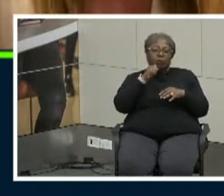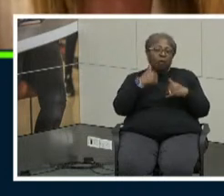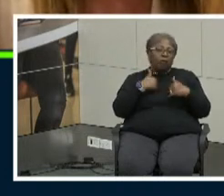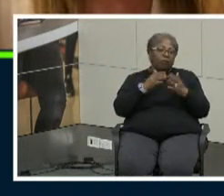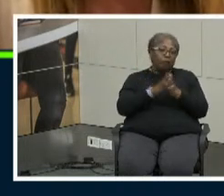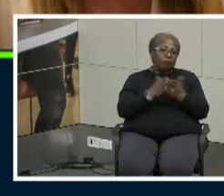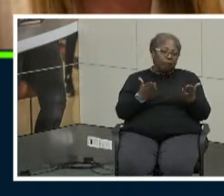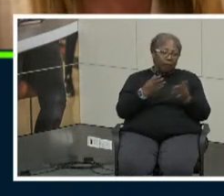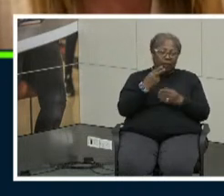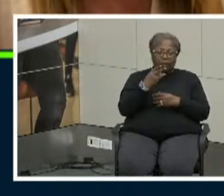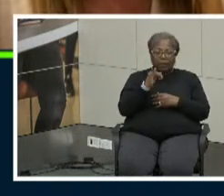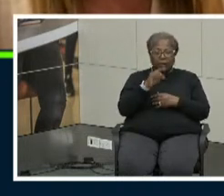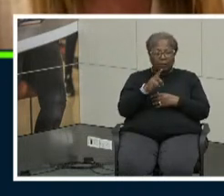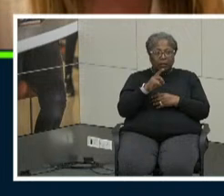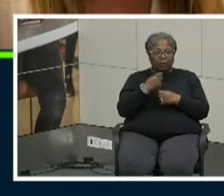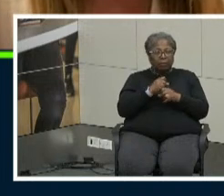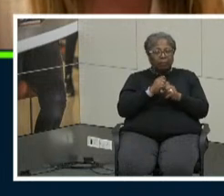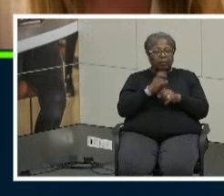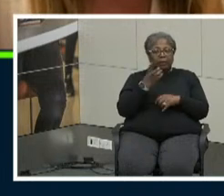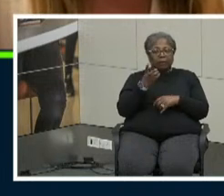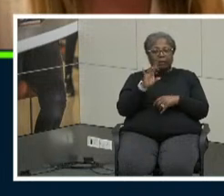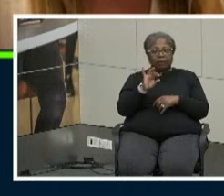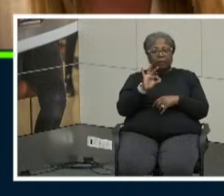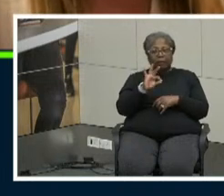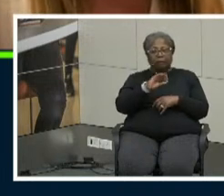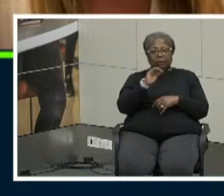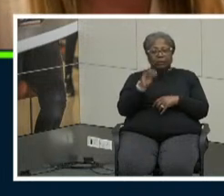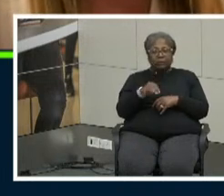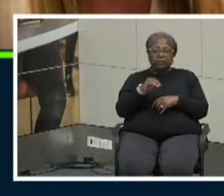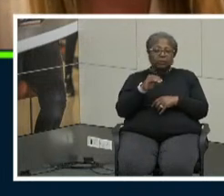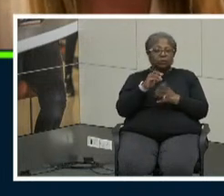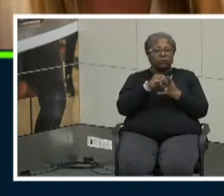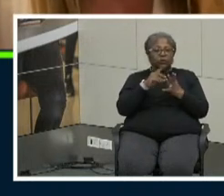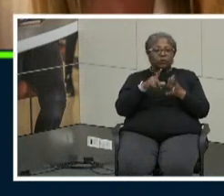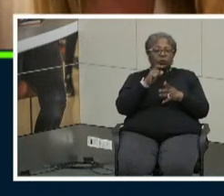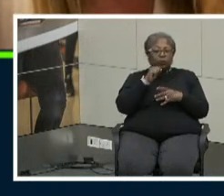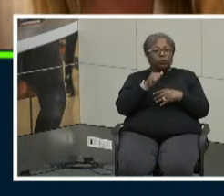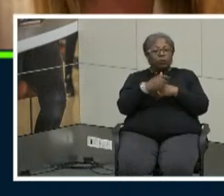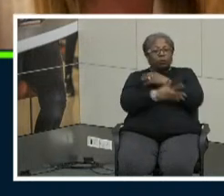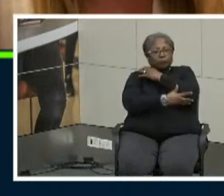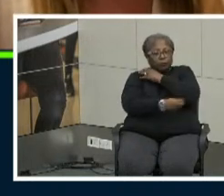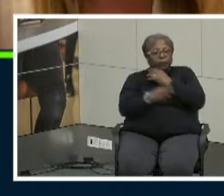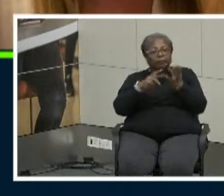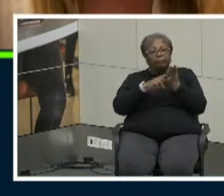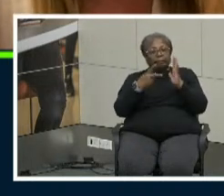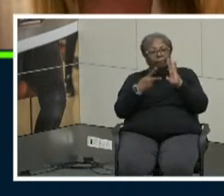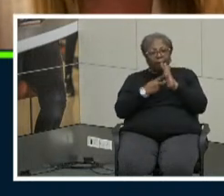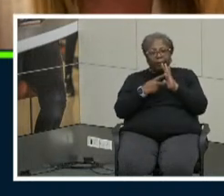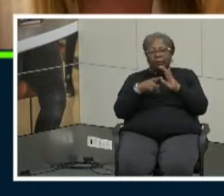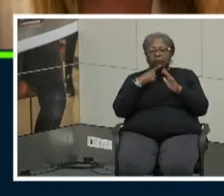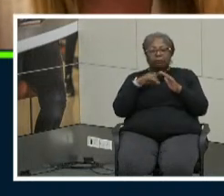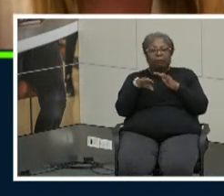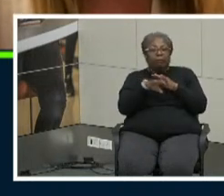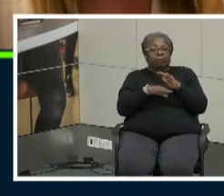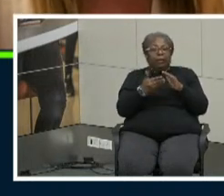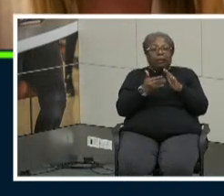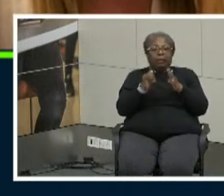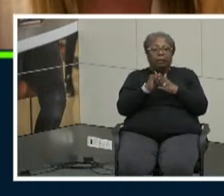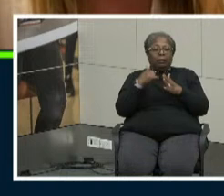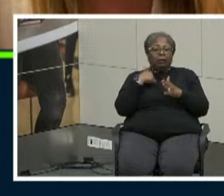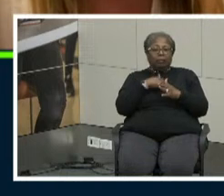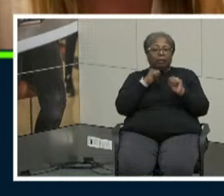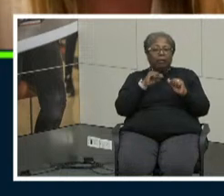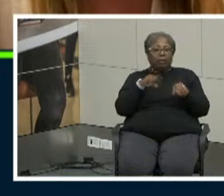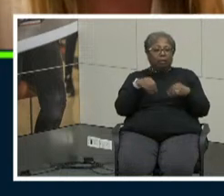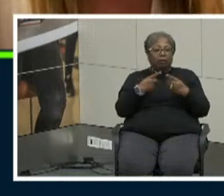books HISD is made up of 79% economically disadvantaged students which means the most basic Equity we can provide is